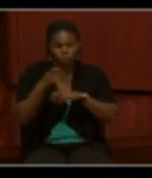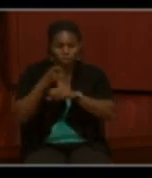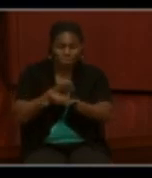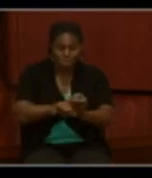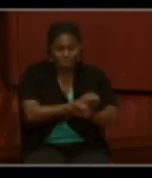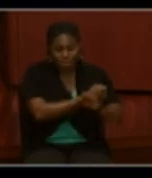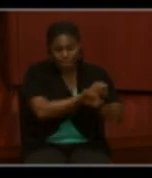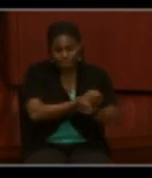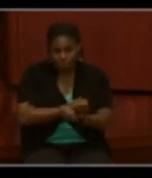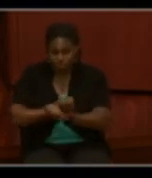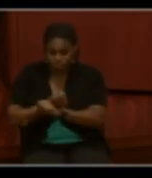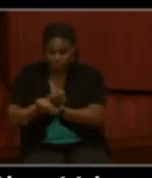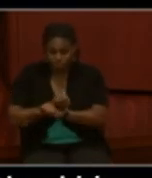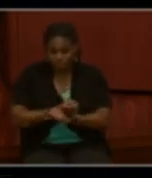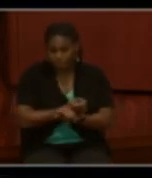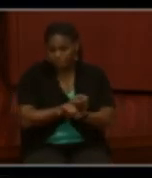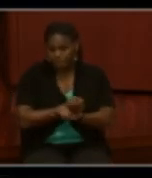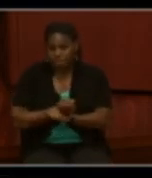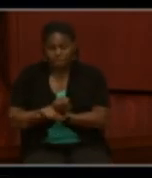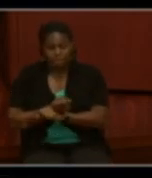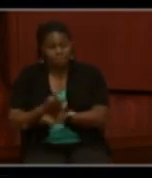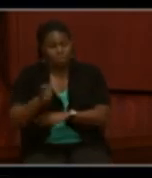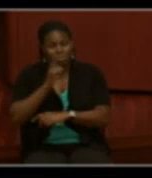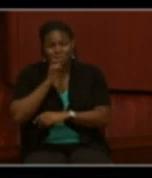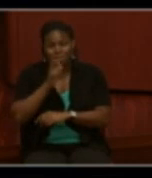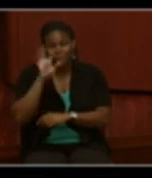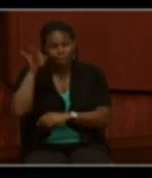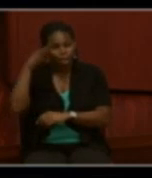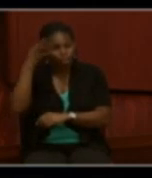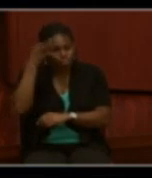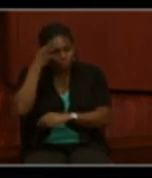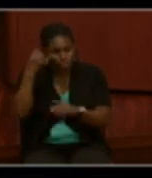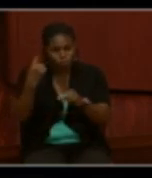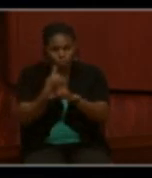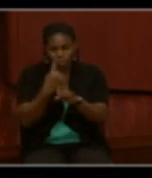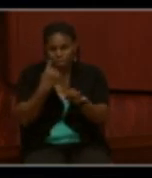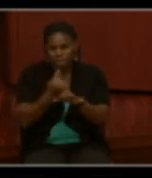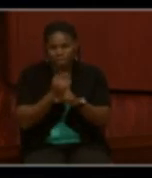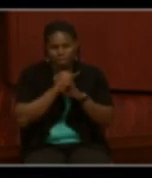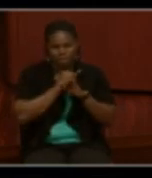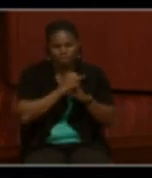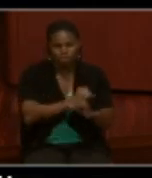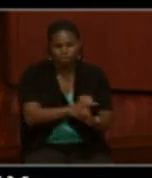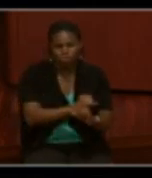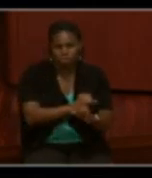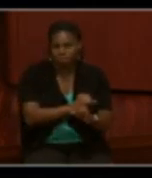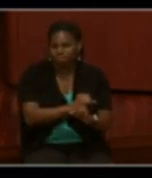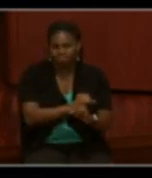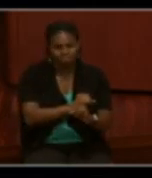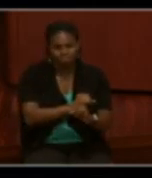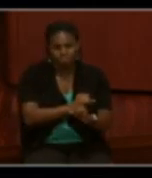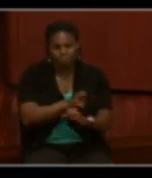Slavery was not a federally regulated institution, meaning it was considered